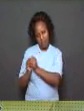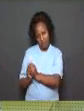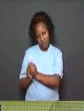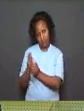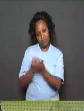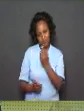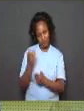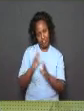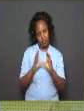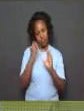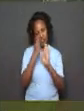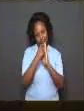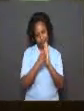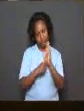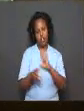to create a list.